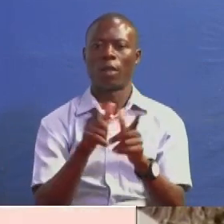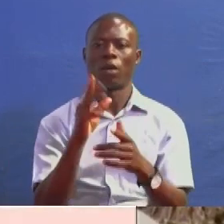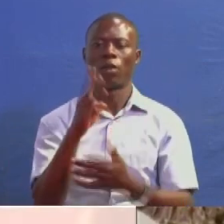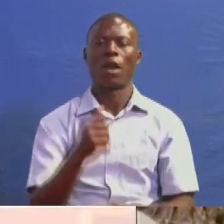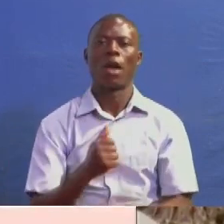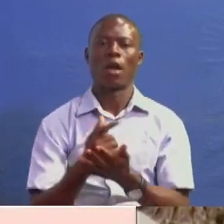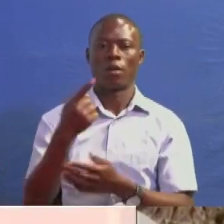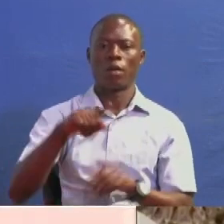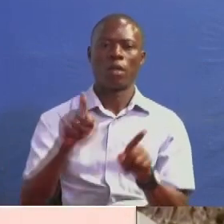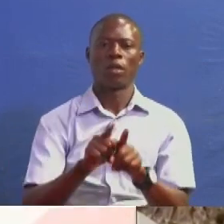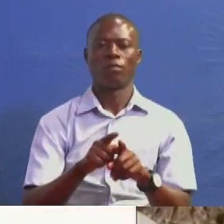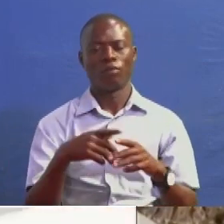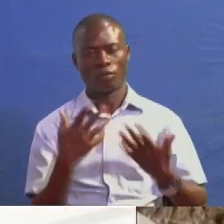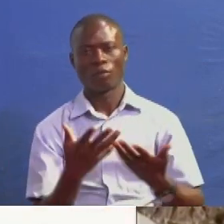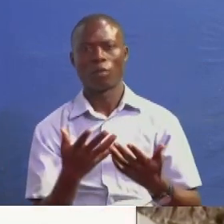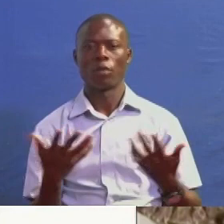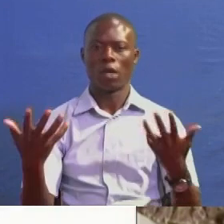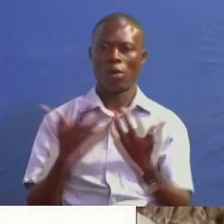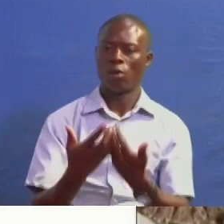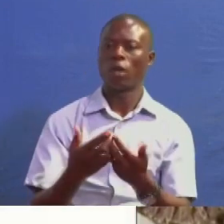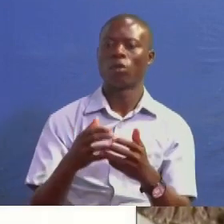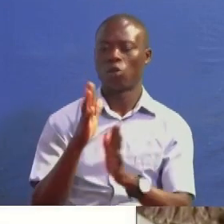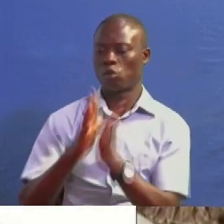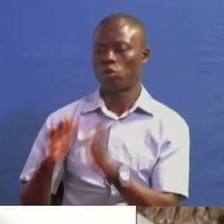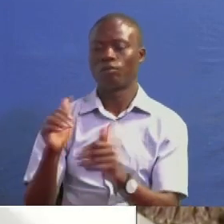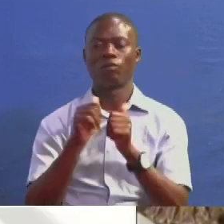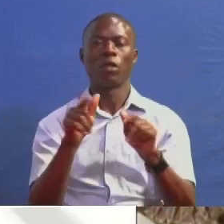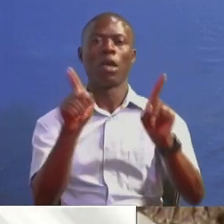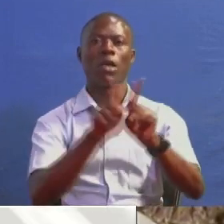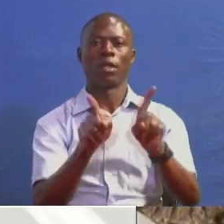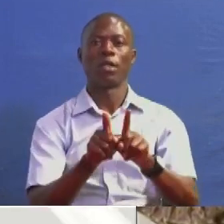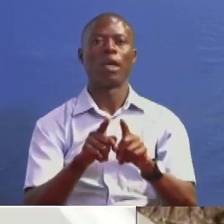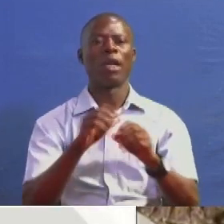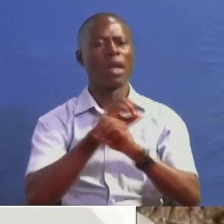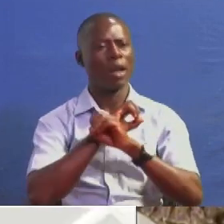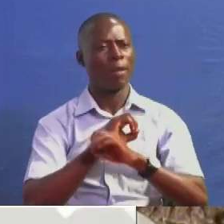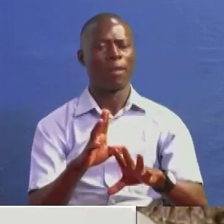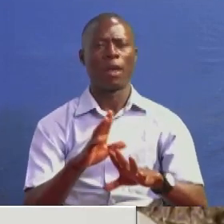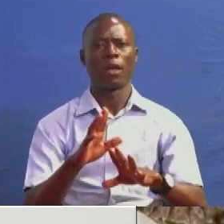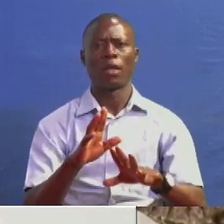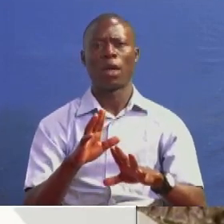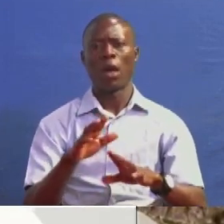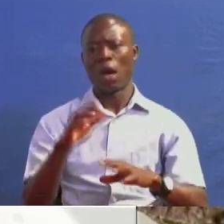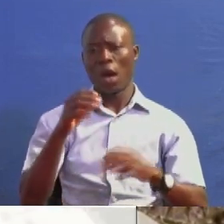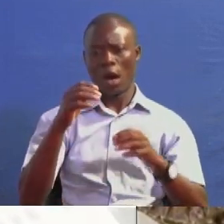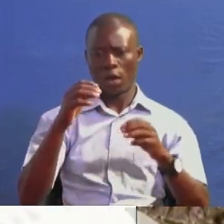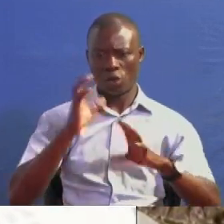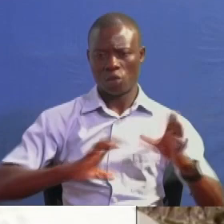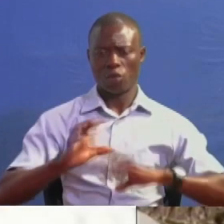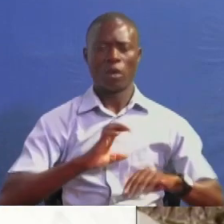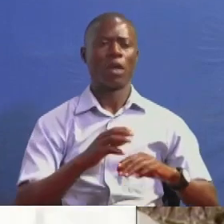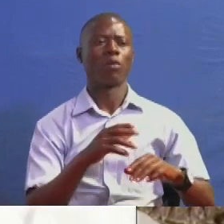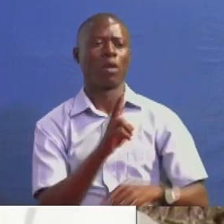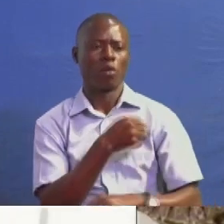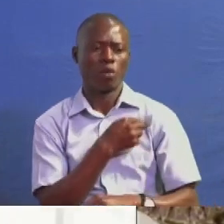itatusaidia kuweka mpango kamili ambayo itahakikisha hakuna mwananchi anaenda hospitali na anakosa